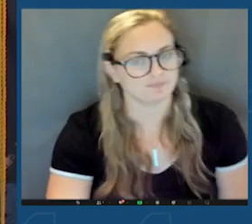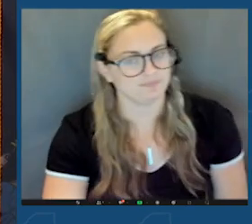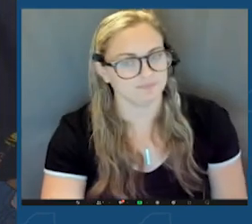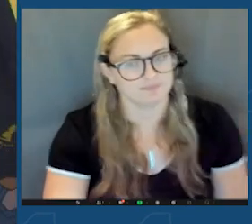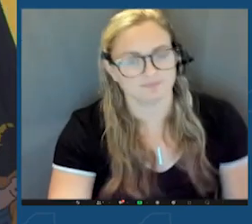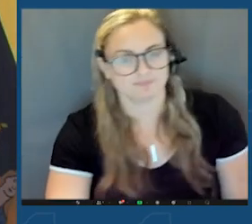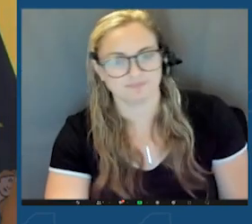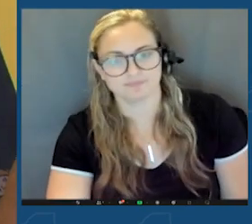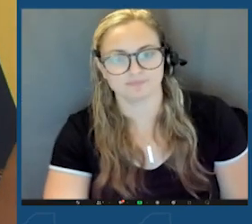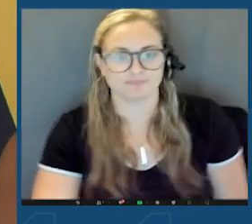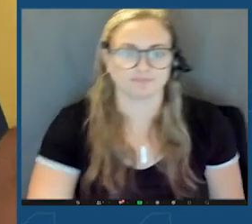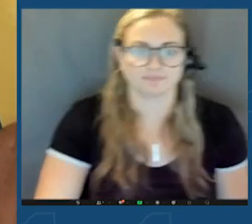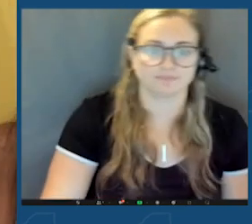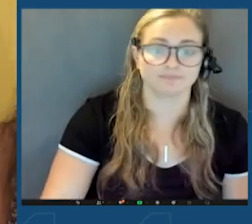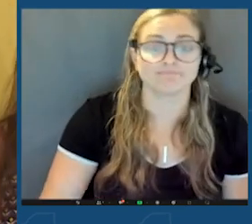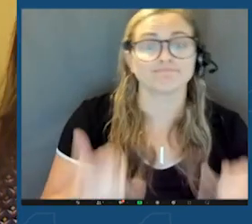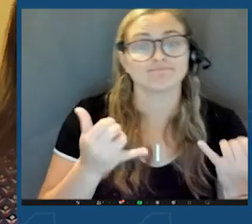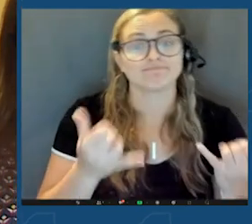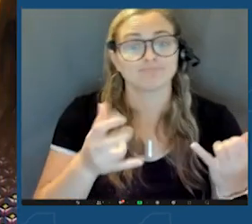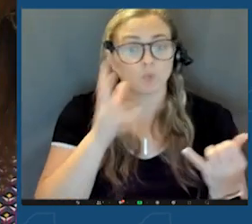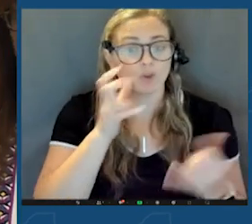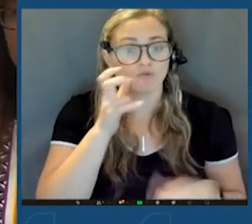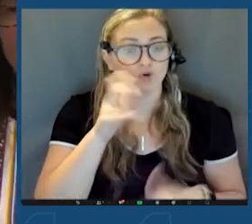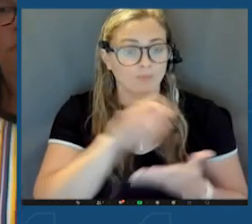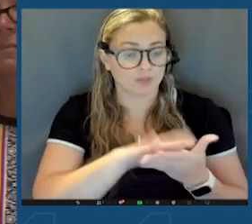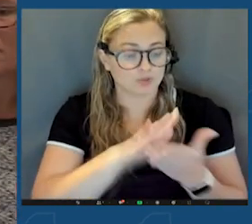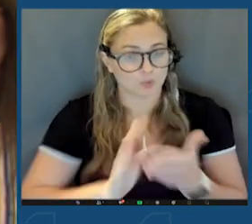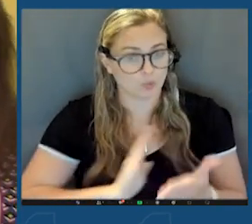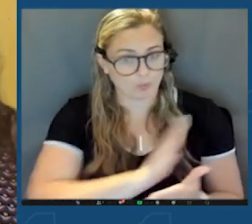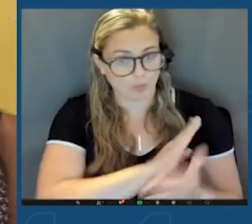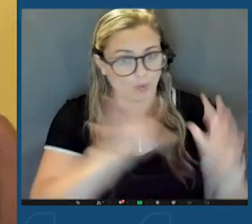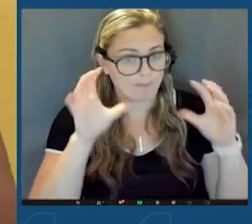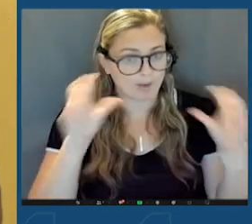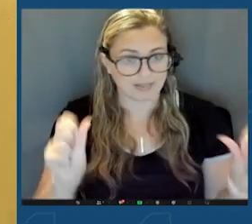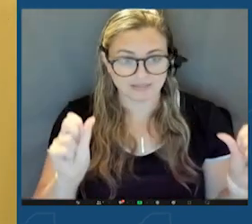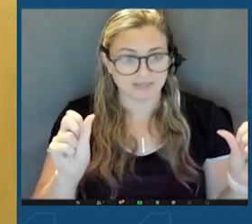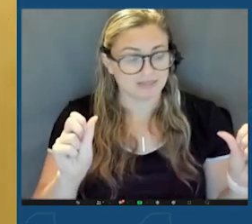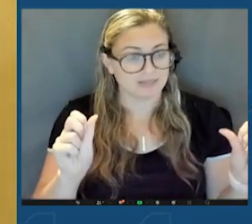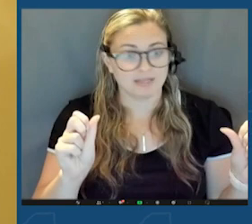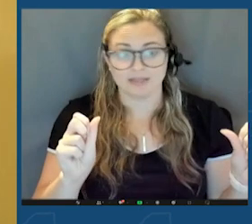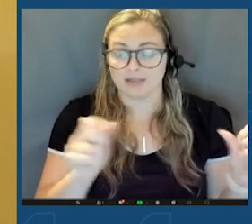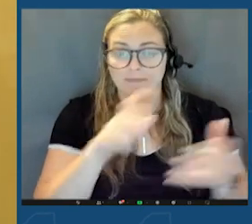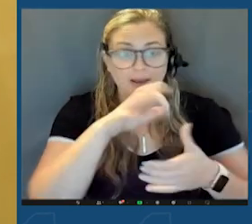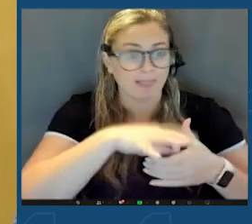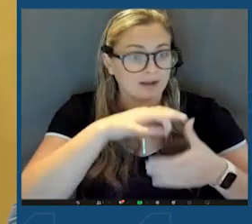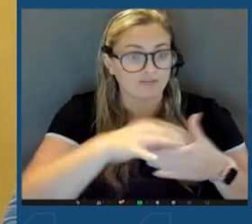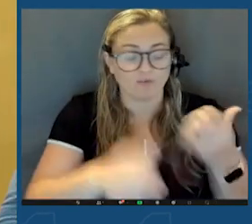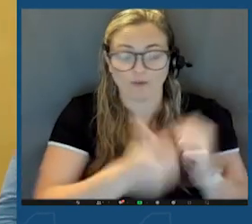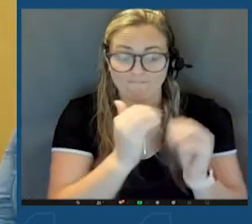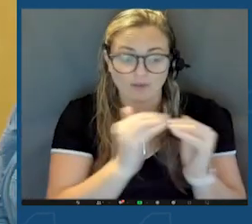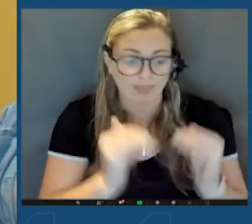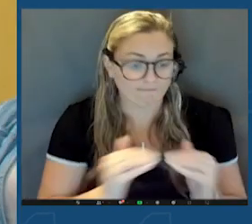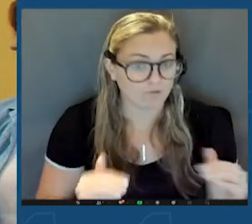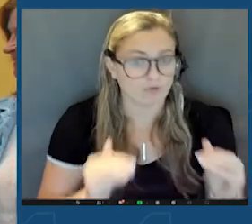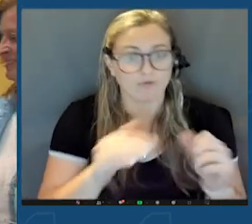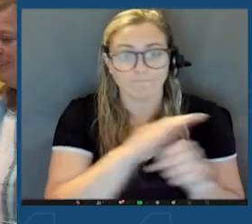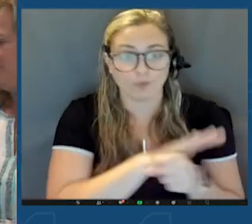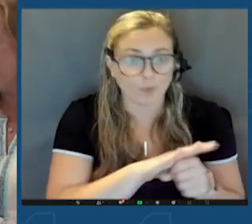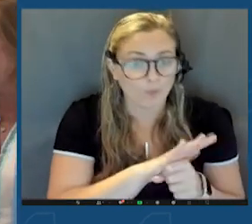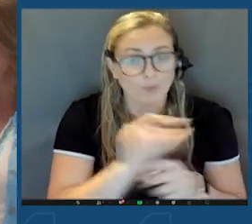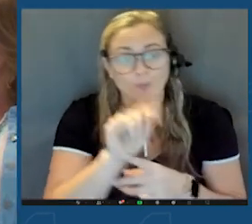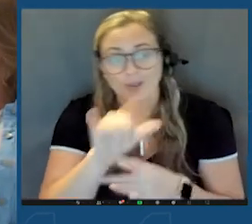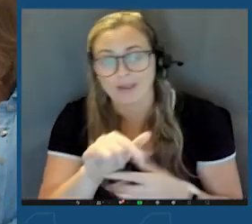Now we'll hear from our school board president. I've been elected to every level of office known to man, from local, county,